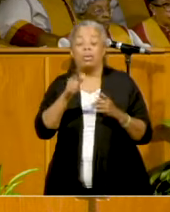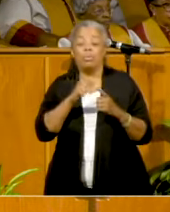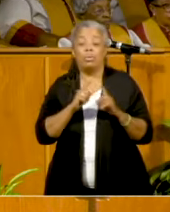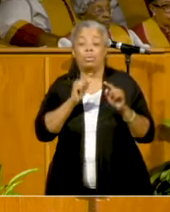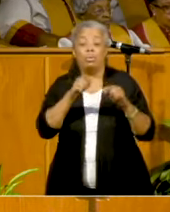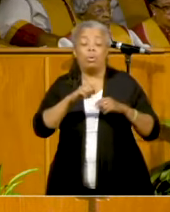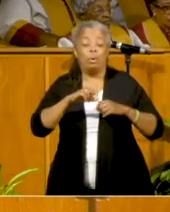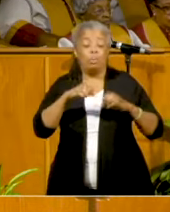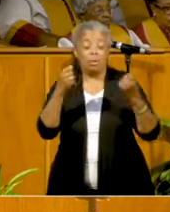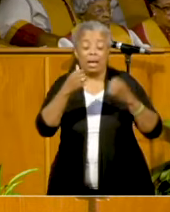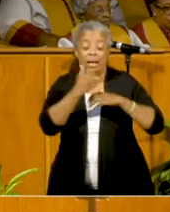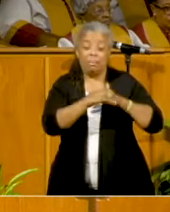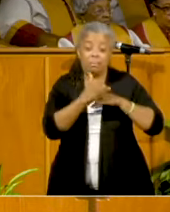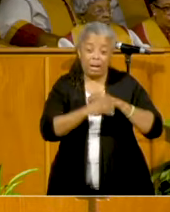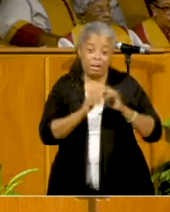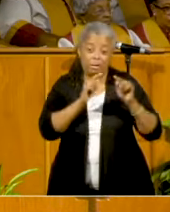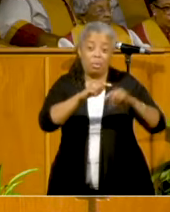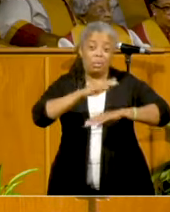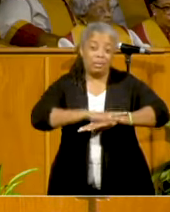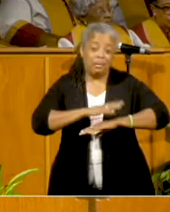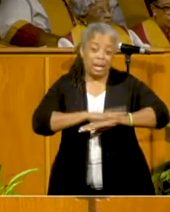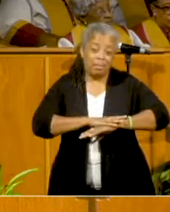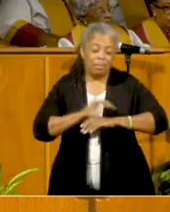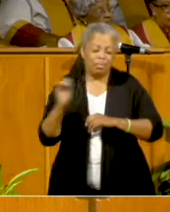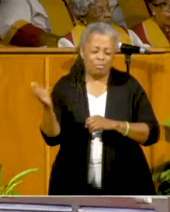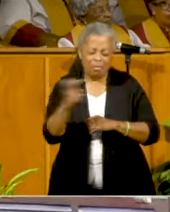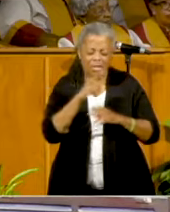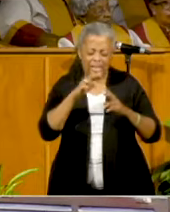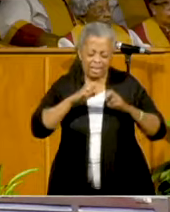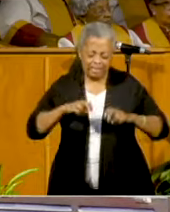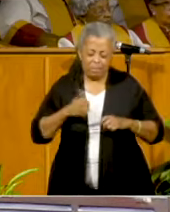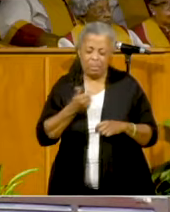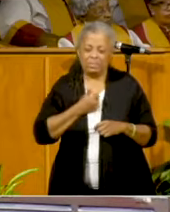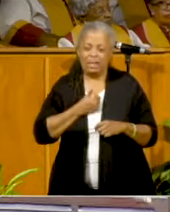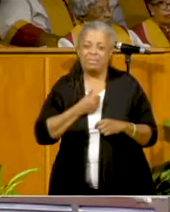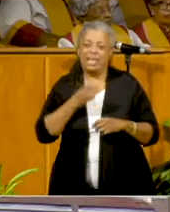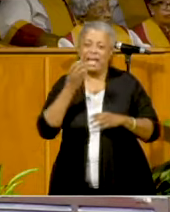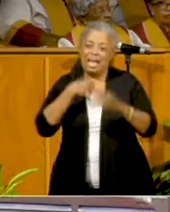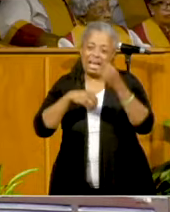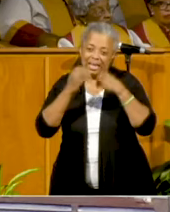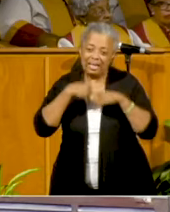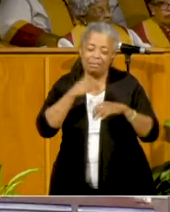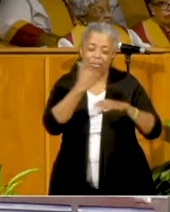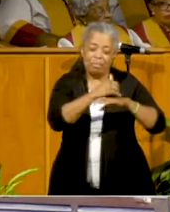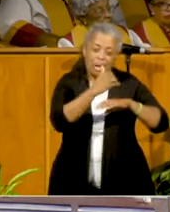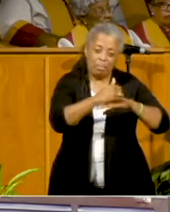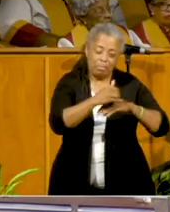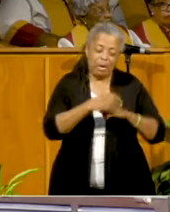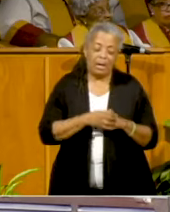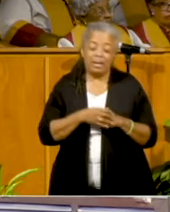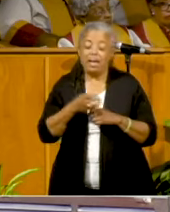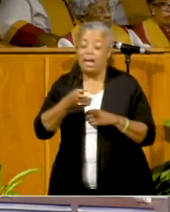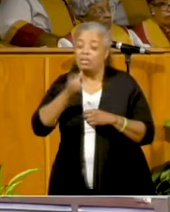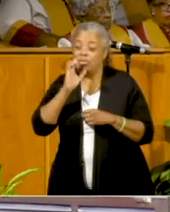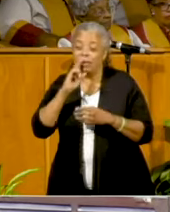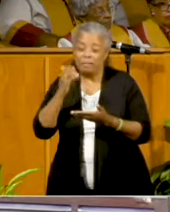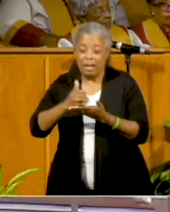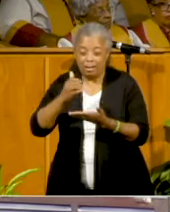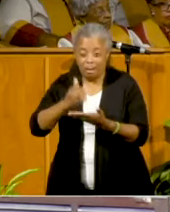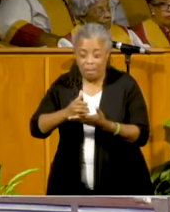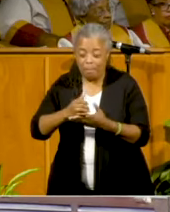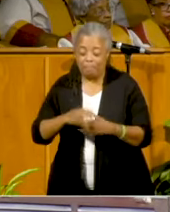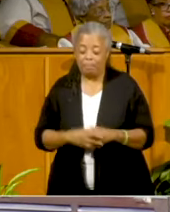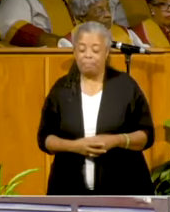table, let a man and woman examine themselves and let them eat of that bread and drink of that